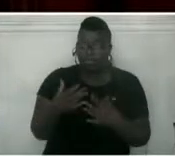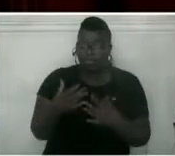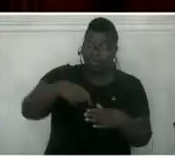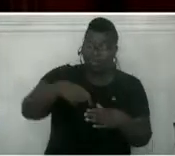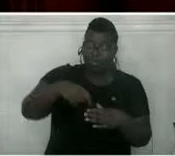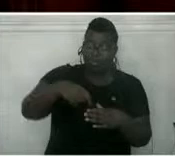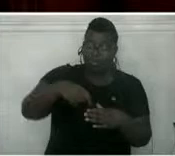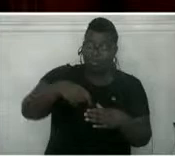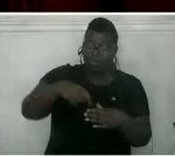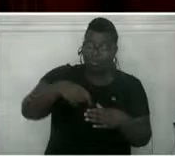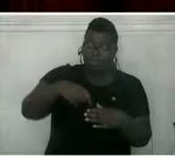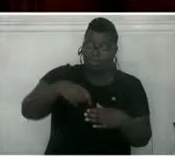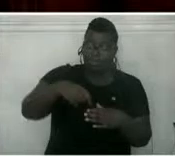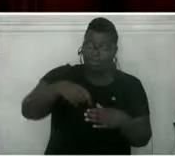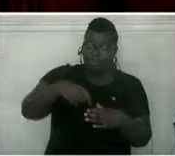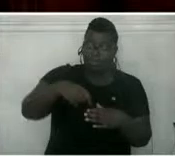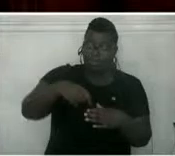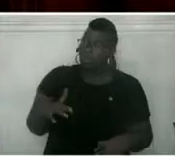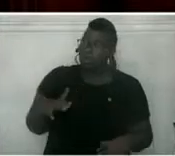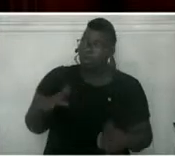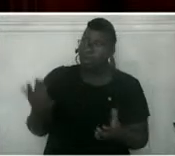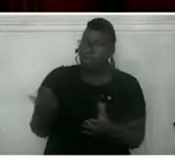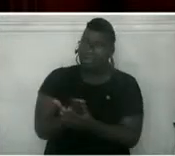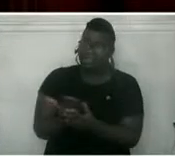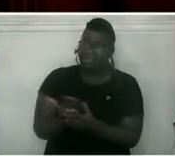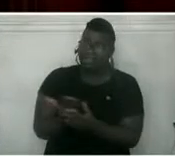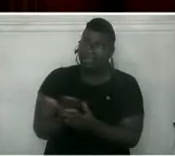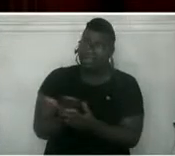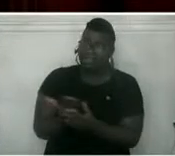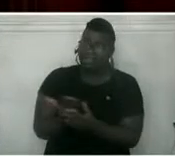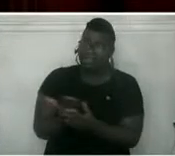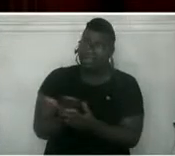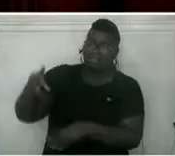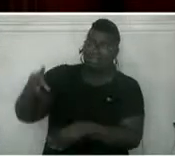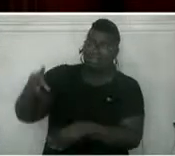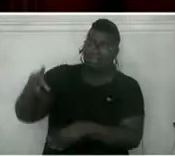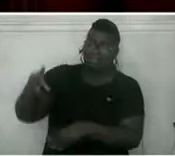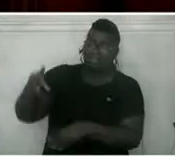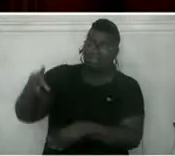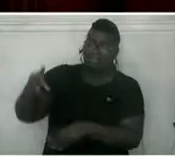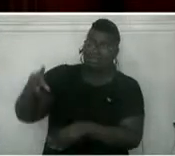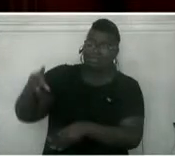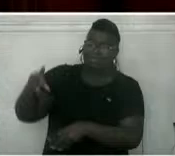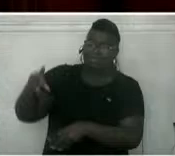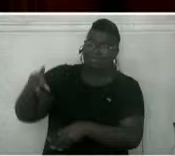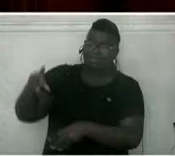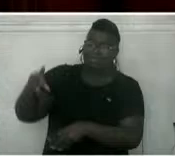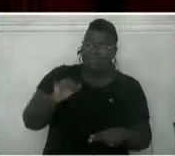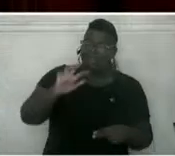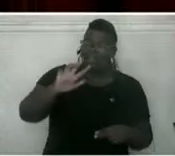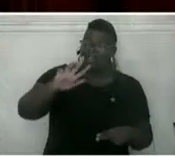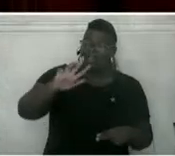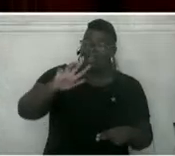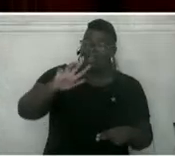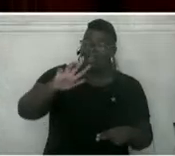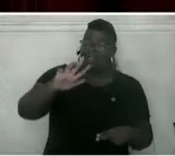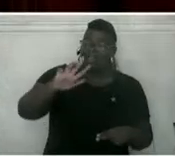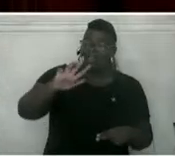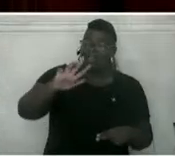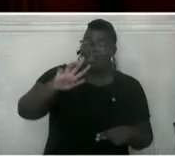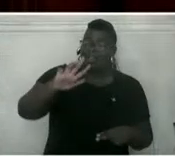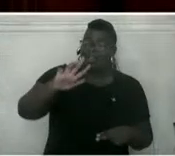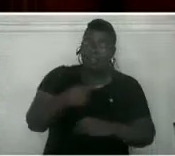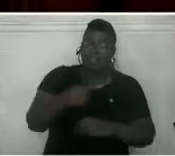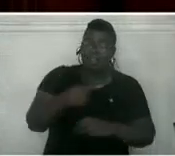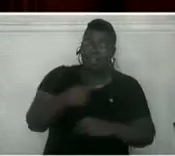release. Long-pending cases of fraud and corruption will be finalized within 30 days. The framework